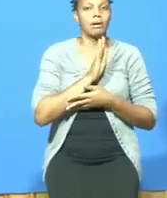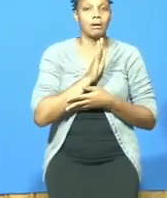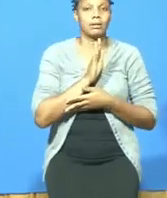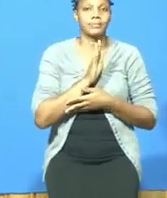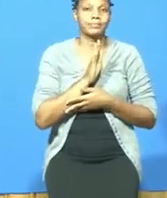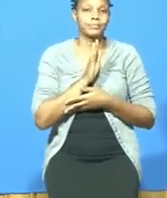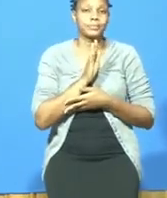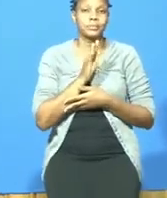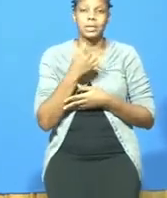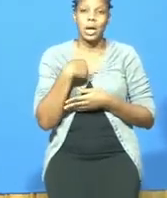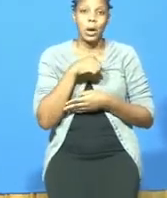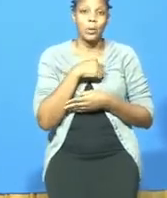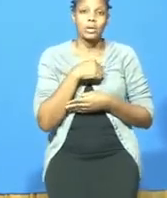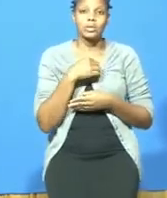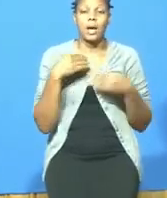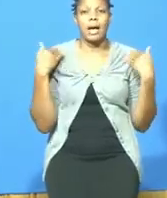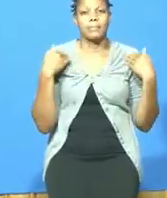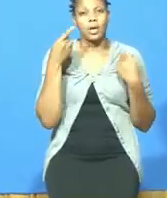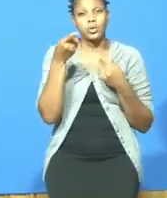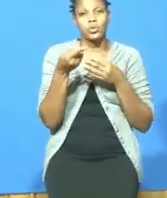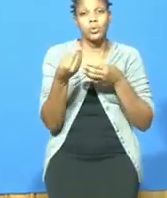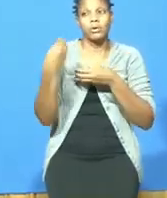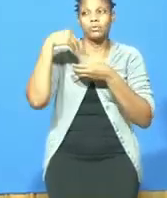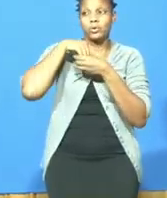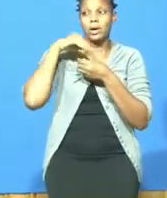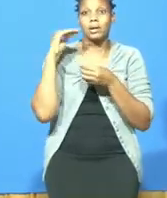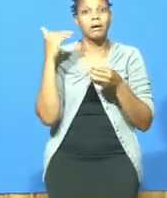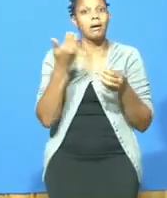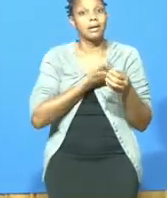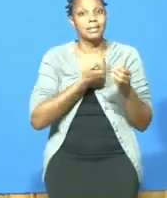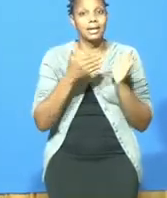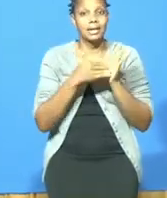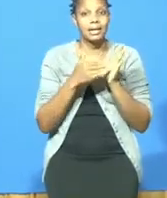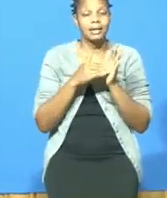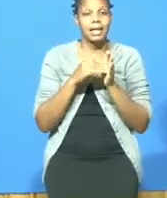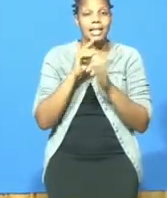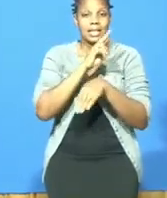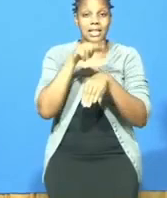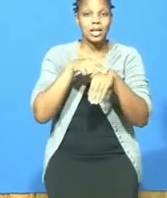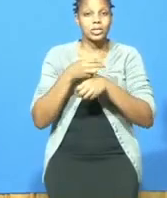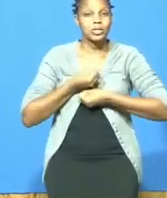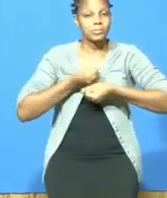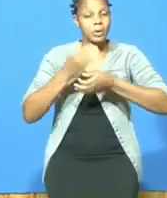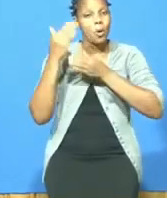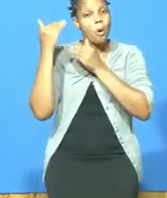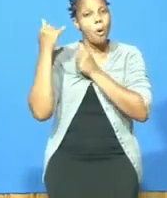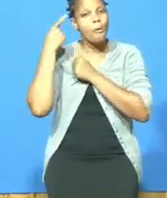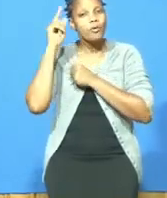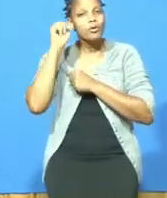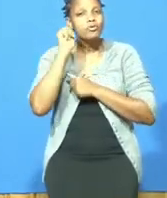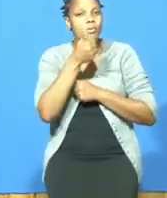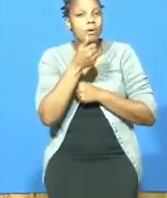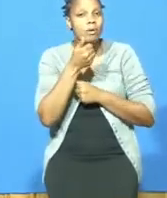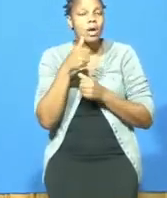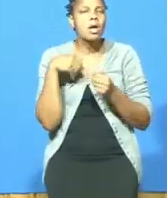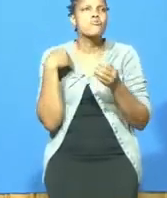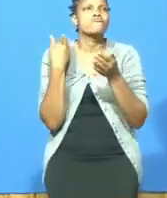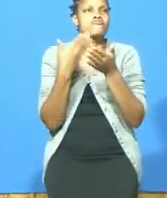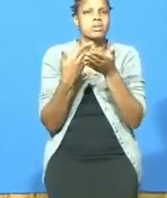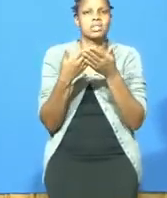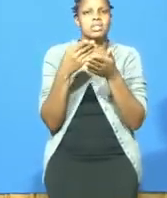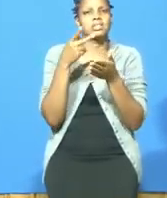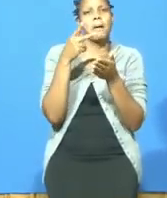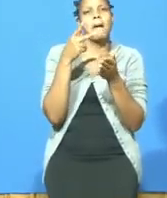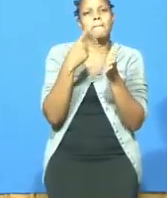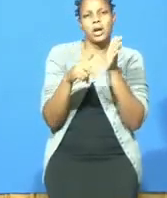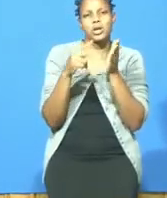so we're so happy that you have joined us again right here at Nature Speaks, Hope for Tomorrow. And we have reached that point in the